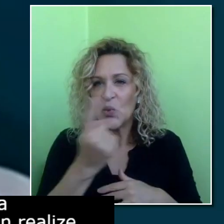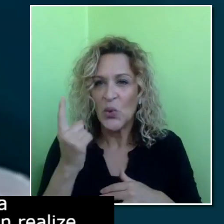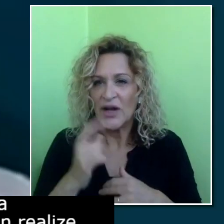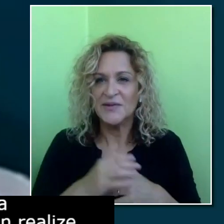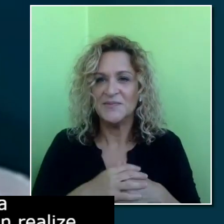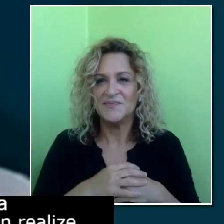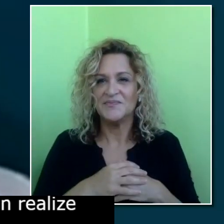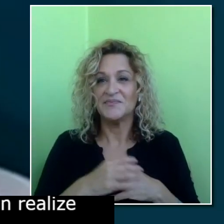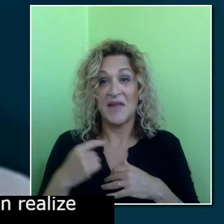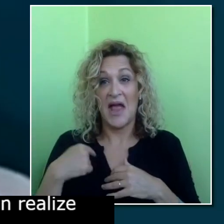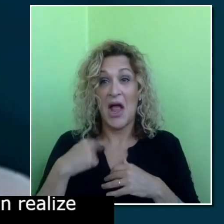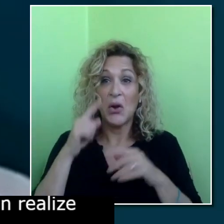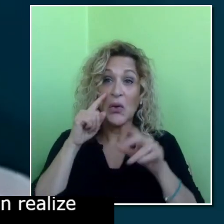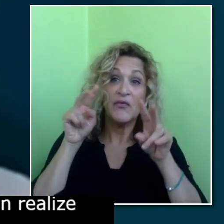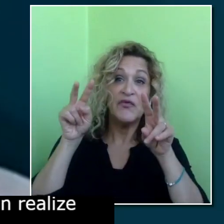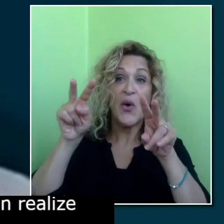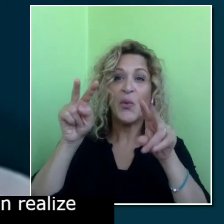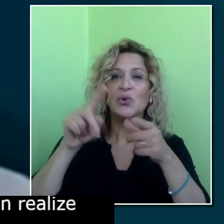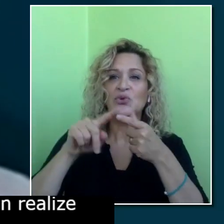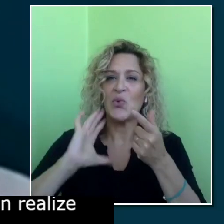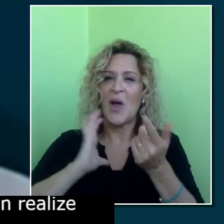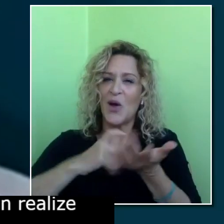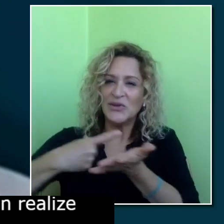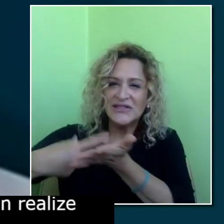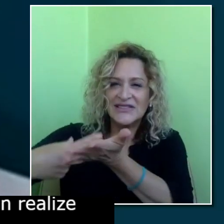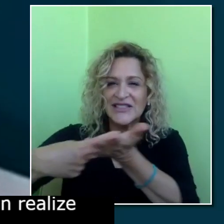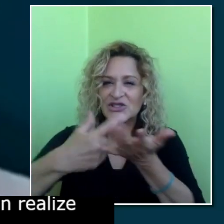discussion today, and thank you for inviting me.